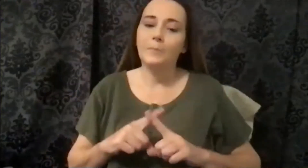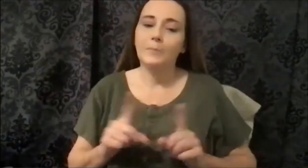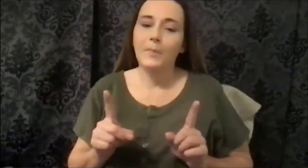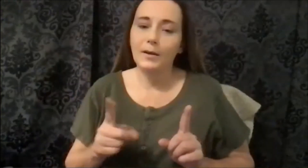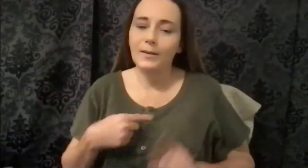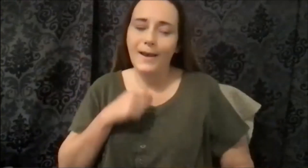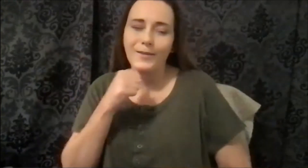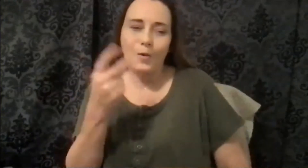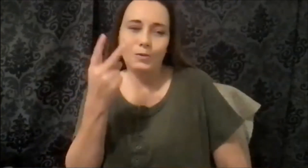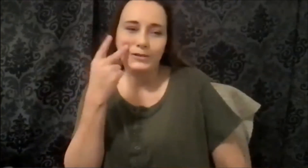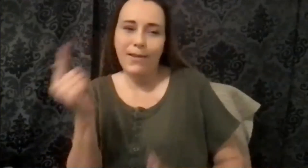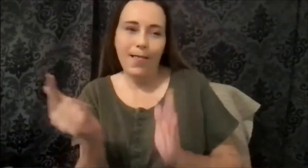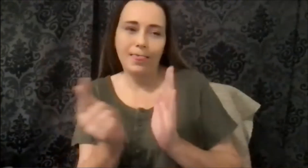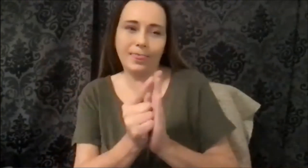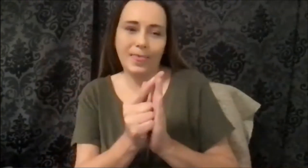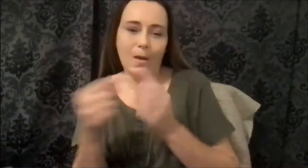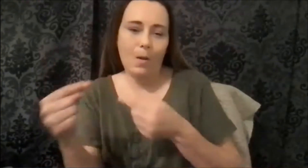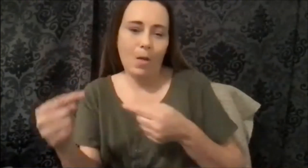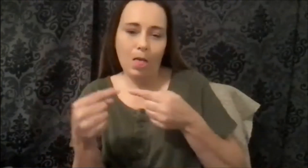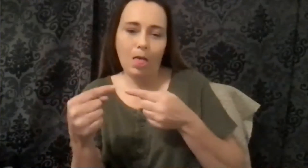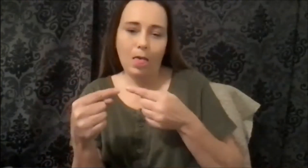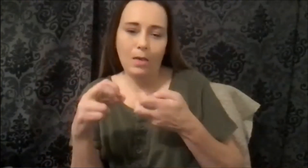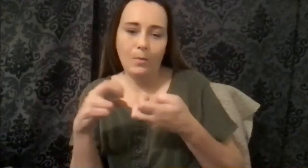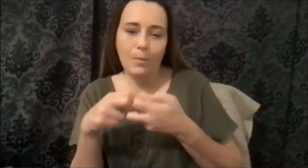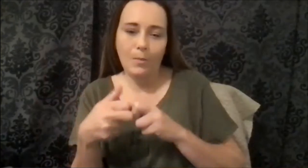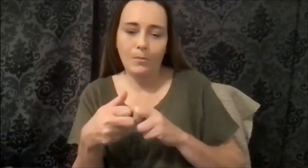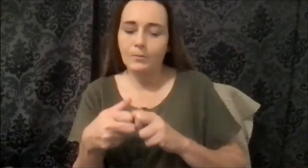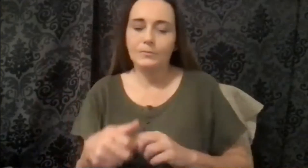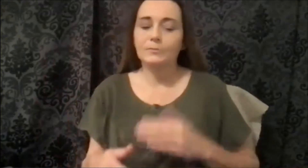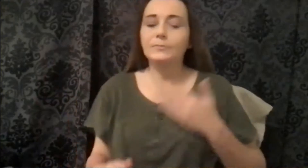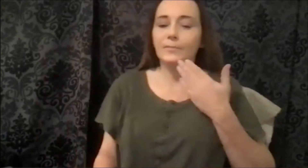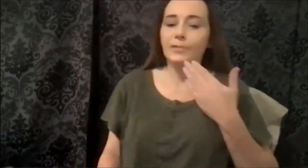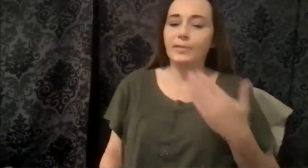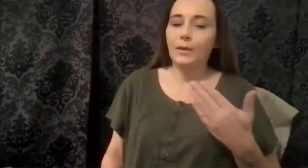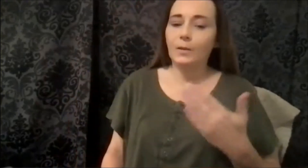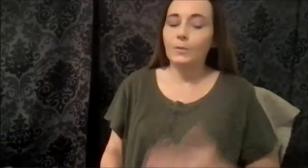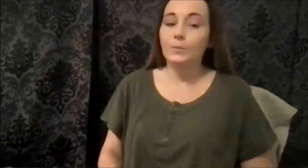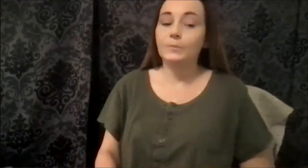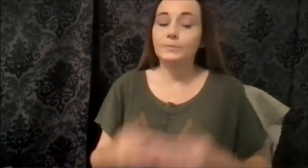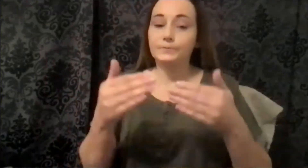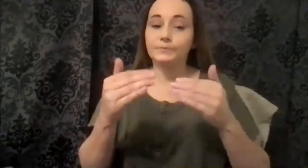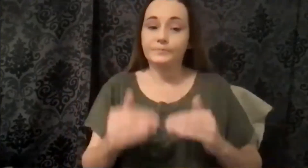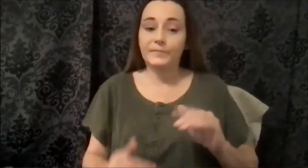legal issue. Okay, thank you. All right, thank you. Lee?